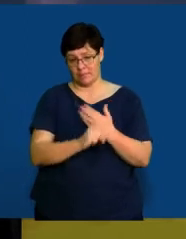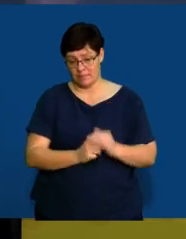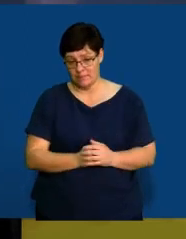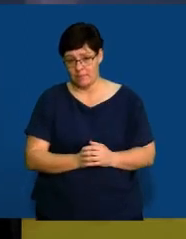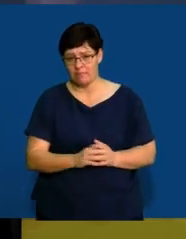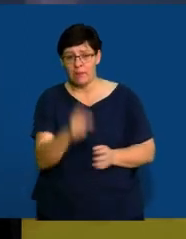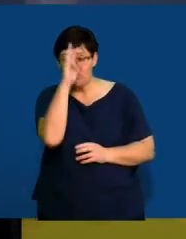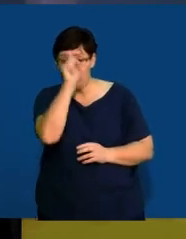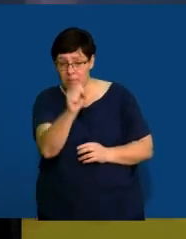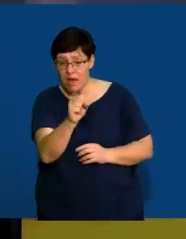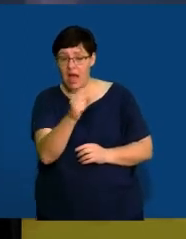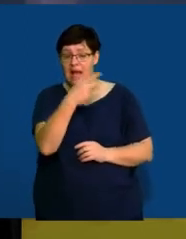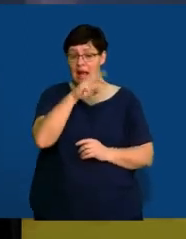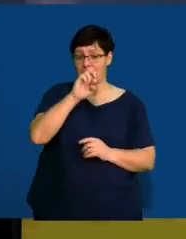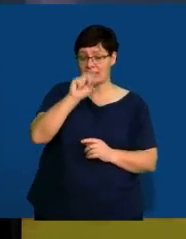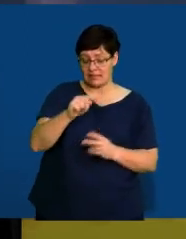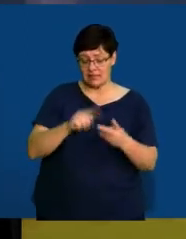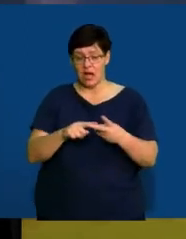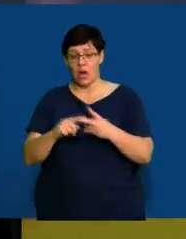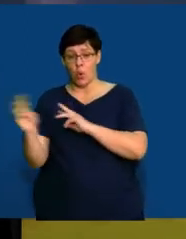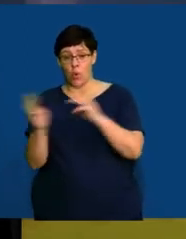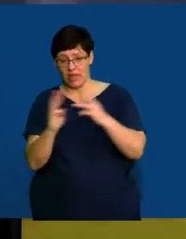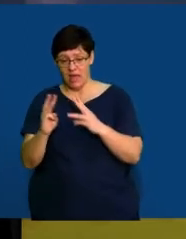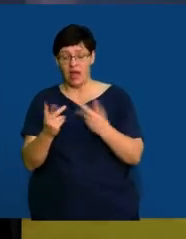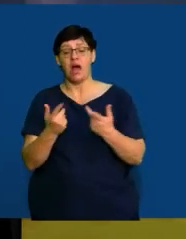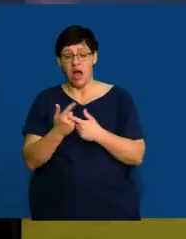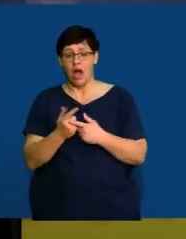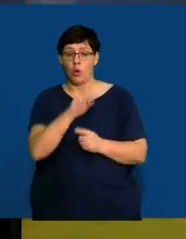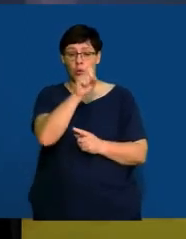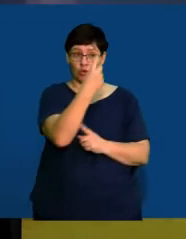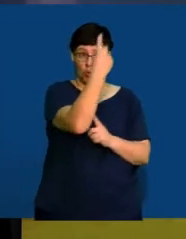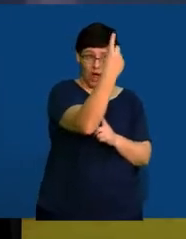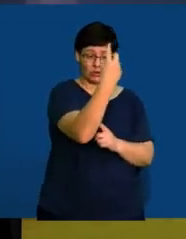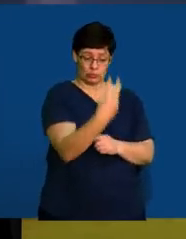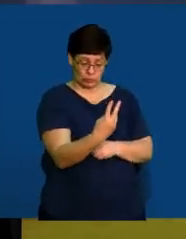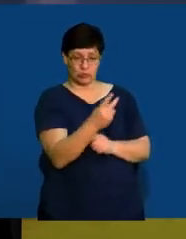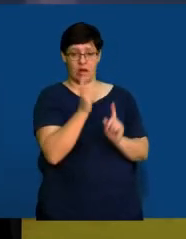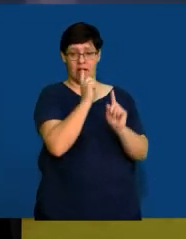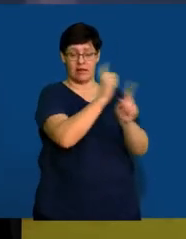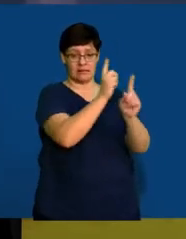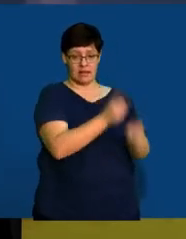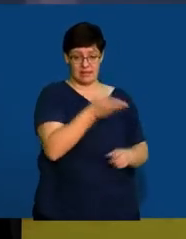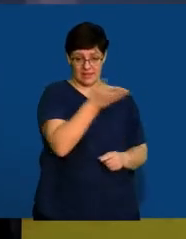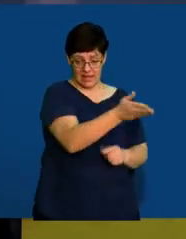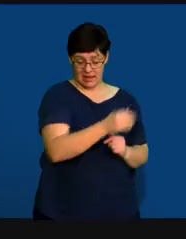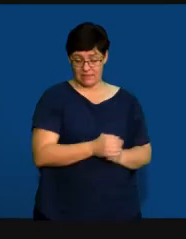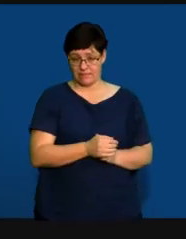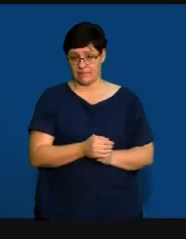Remember, climate and weather is examined in both question 1 and question 2. Moving on to the next